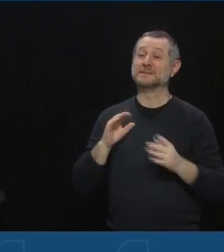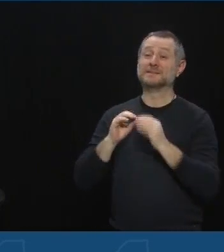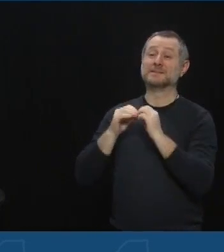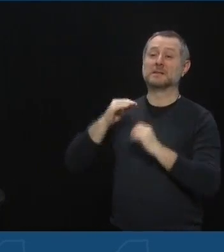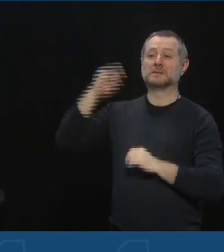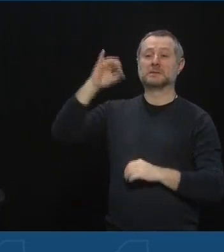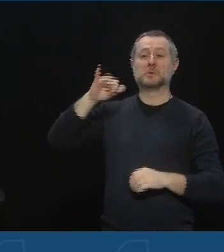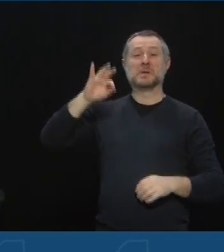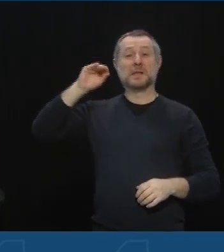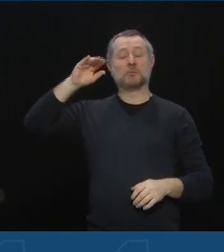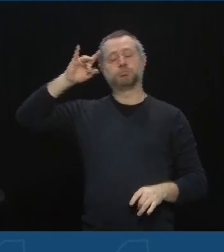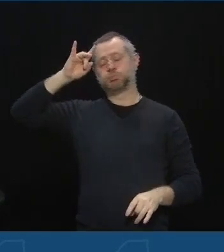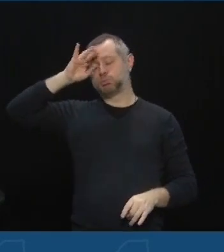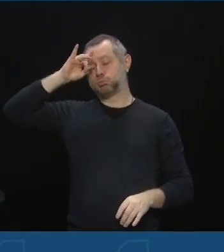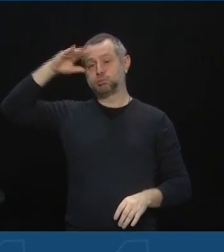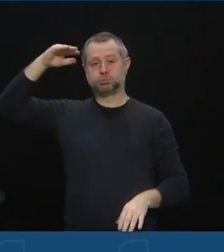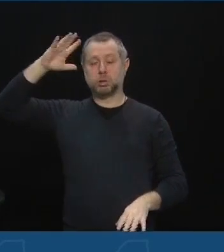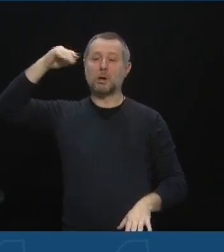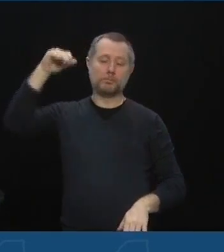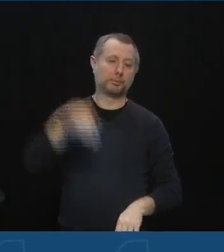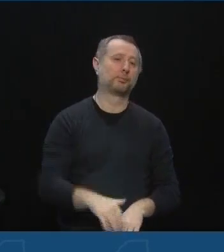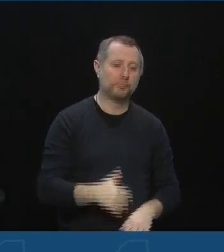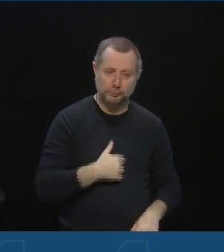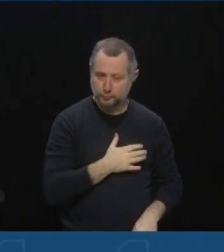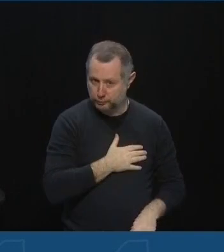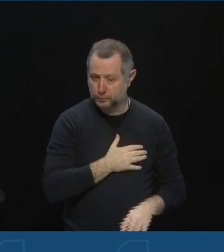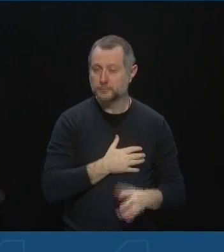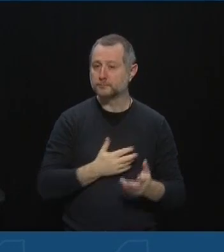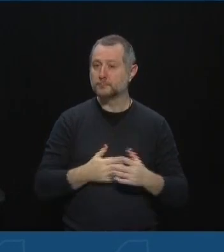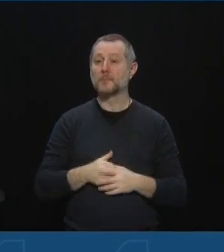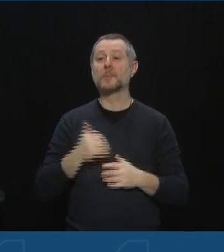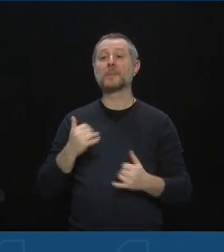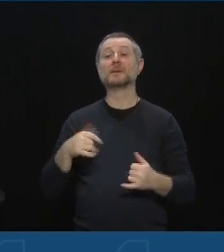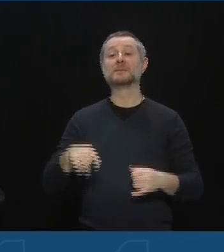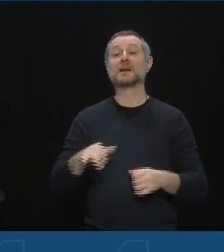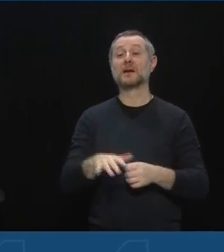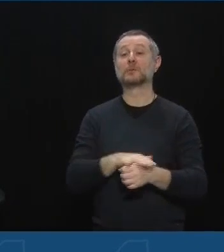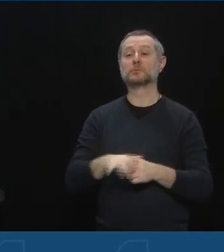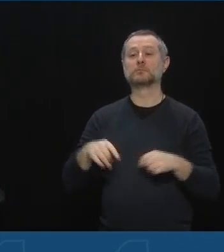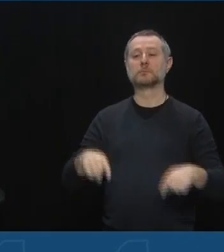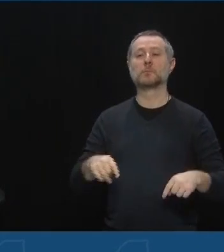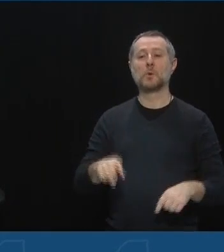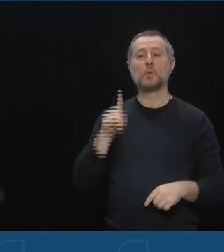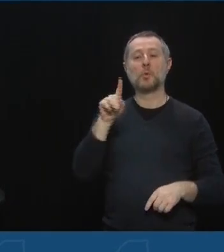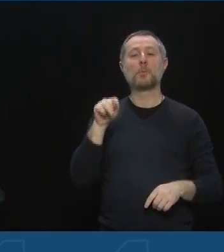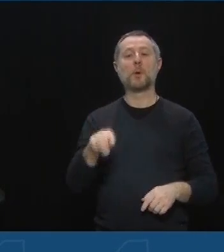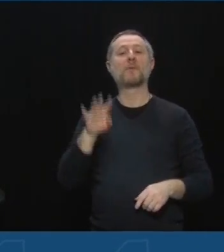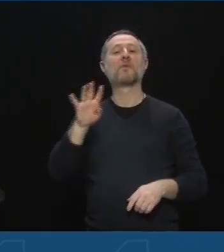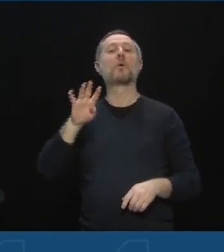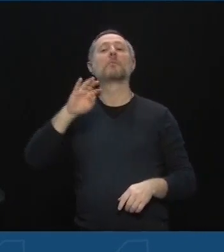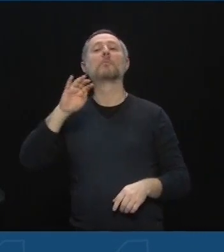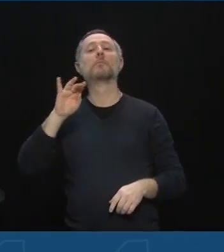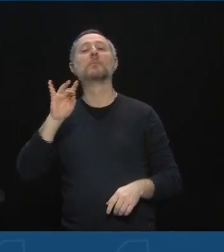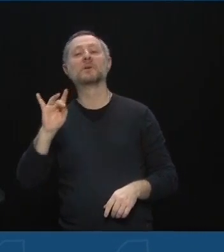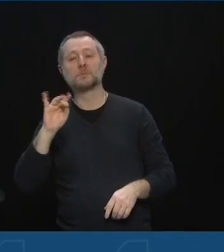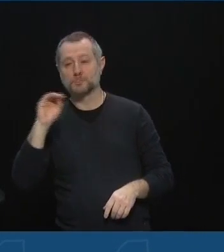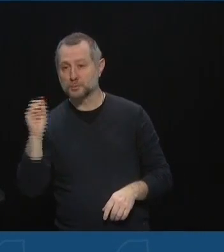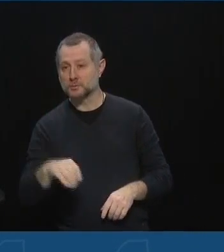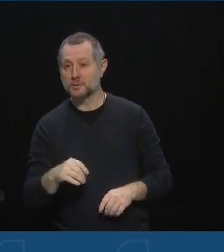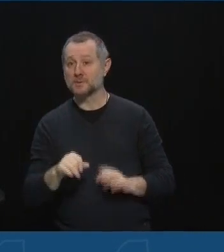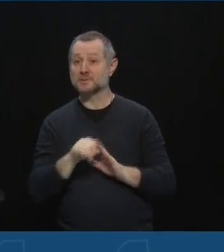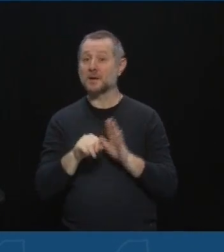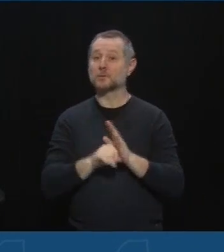sure that everyone knows that Finger Lakes are now down to about 1.48, just a teeny bit higher than the statewide average of 1.41.